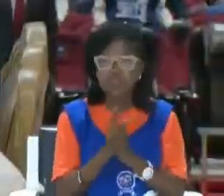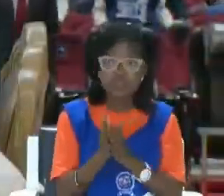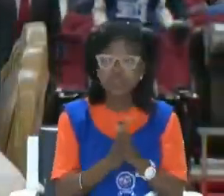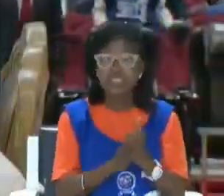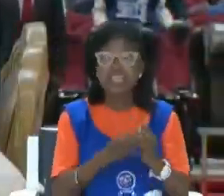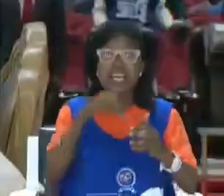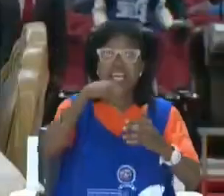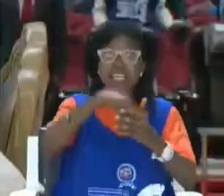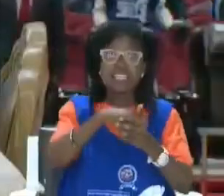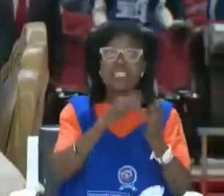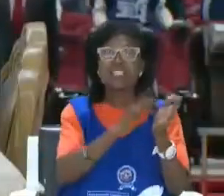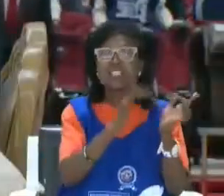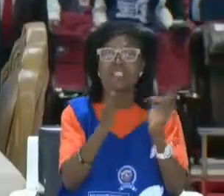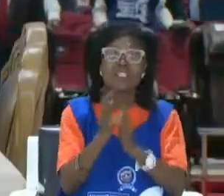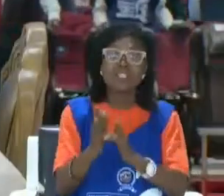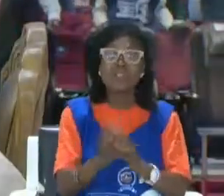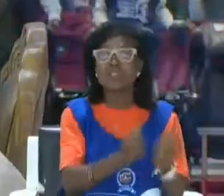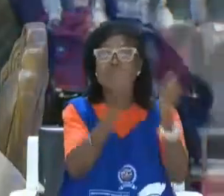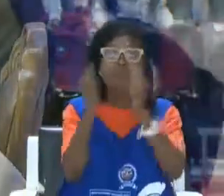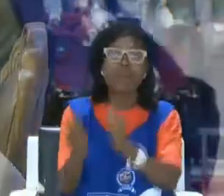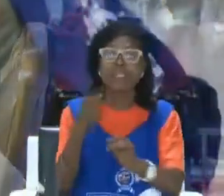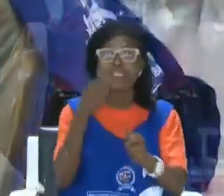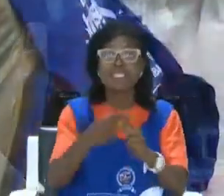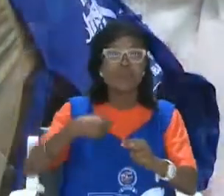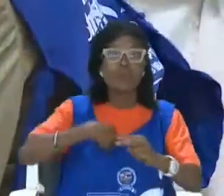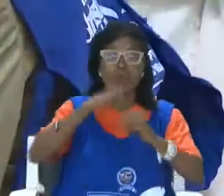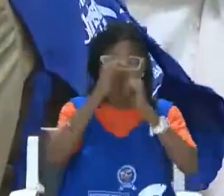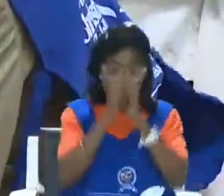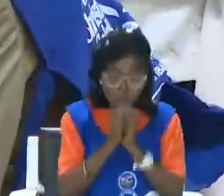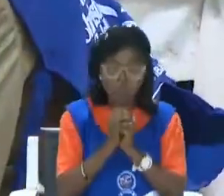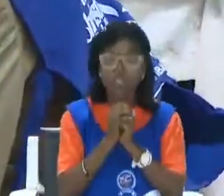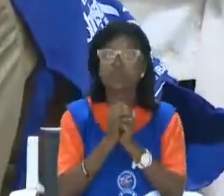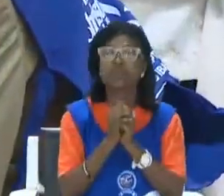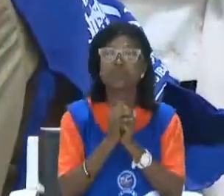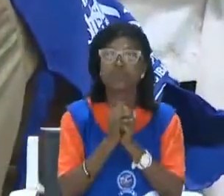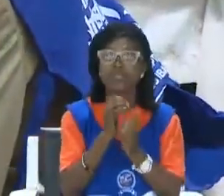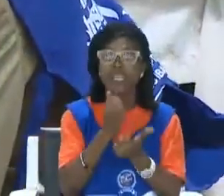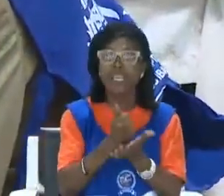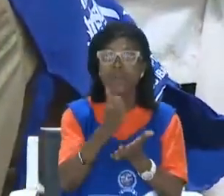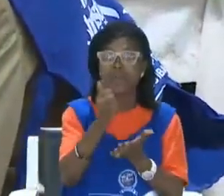In Jesus' mighty name, we worship.